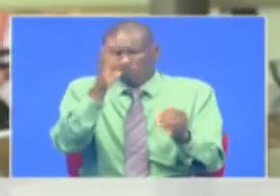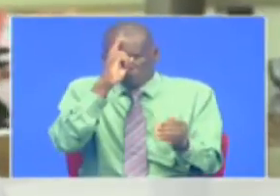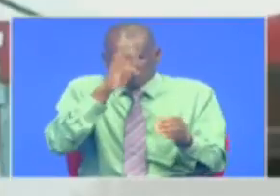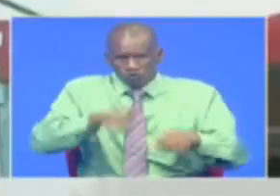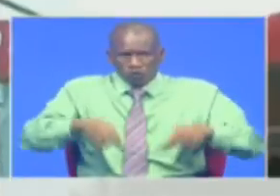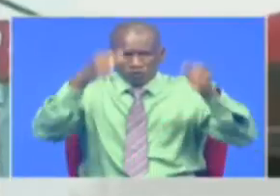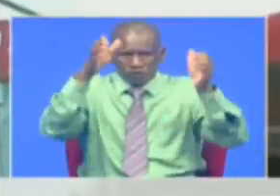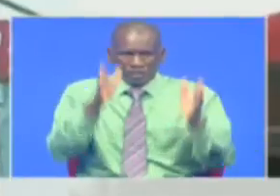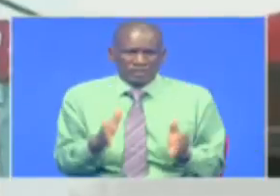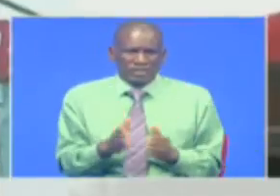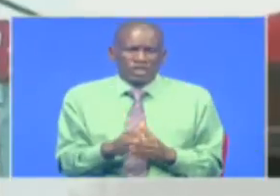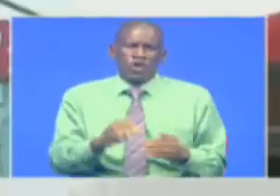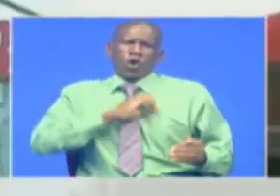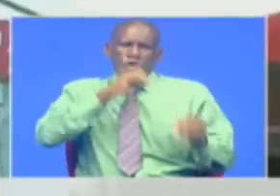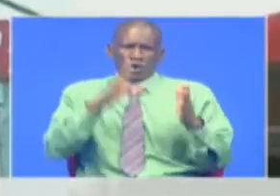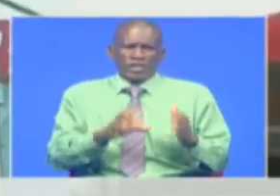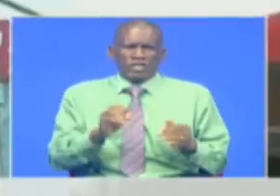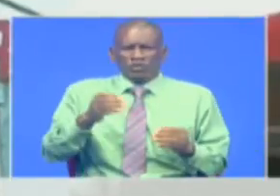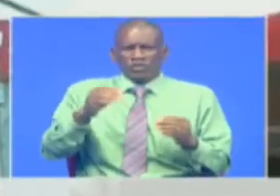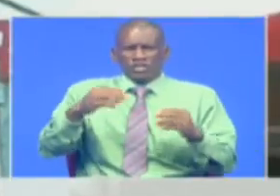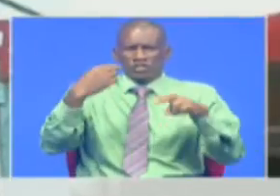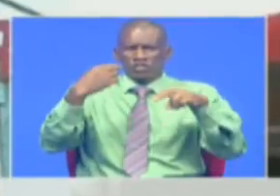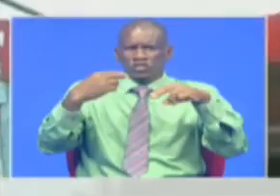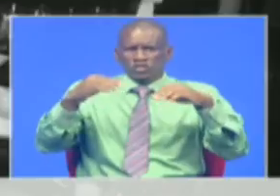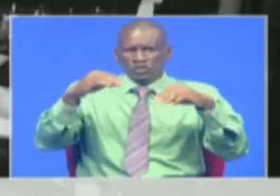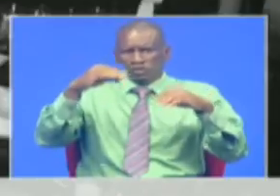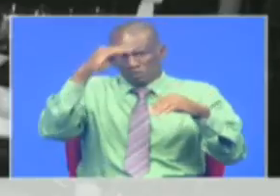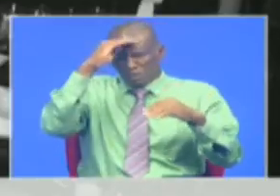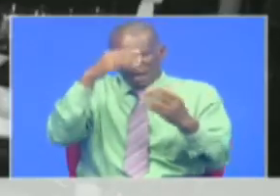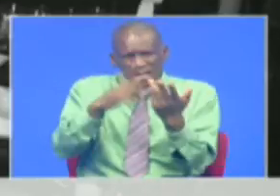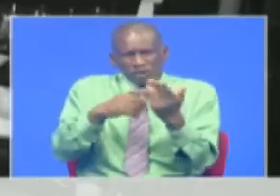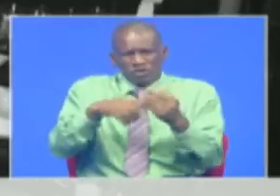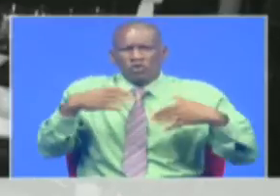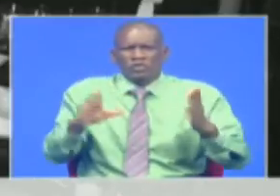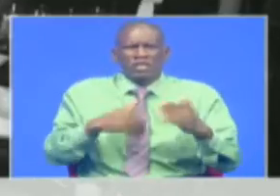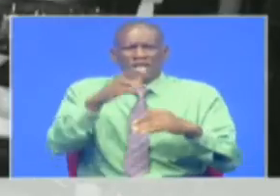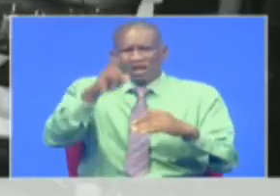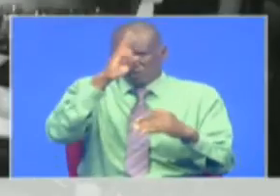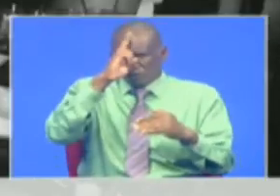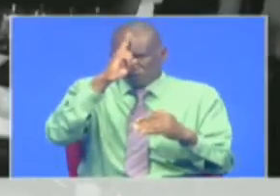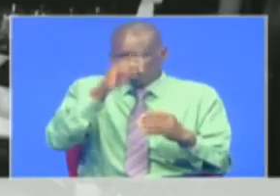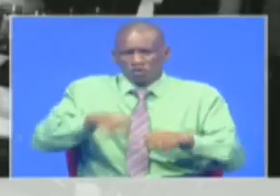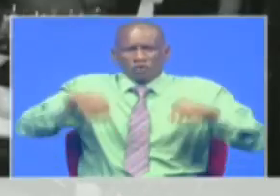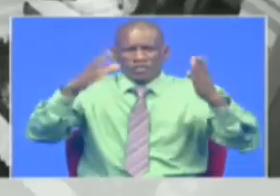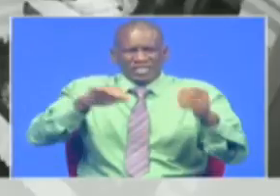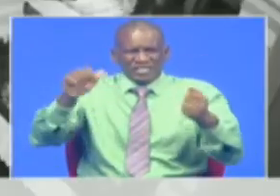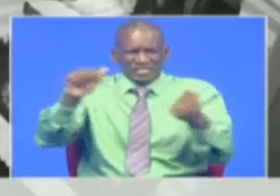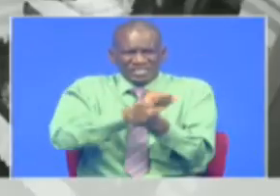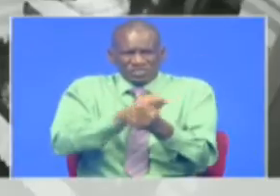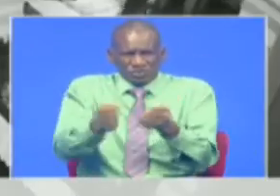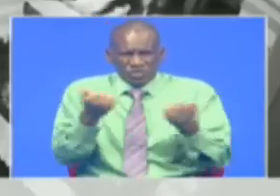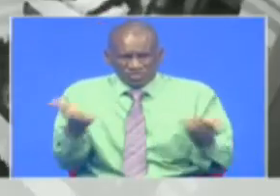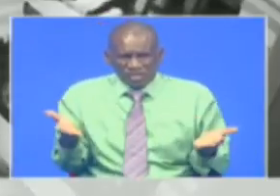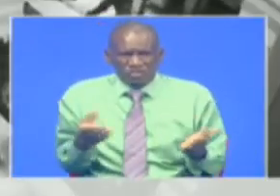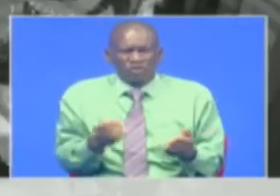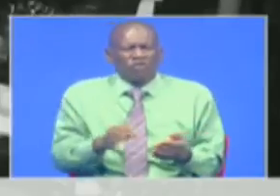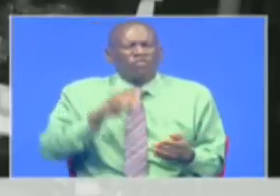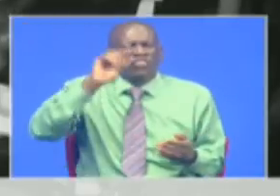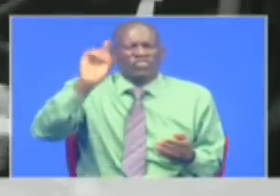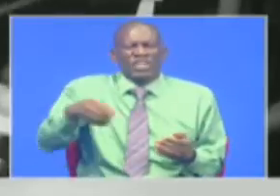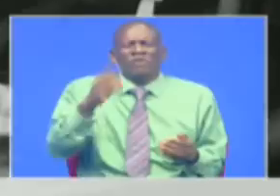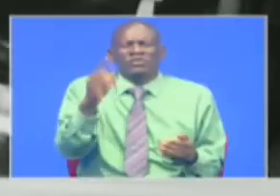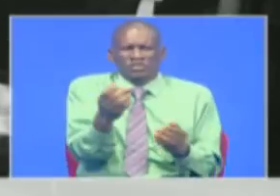officers. Owners of Quiver Lounge are counting losses after police officers destroyed property worth hundreds of thousands of